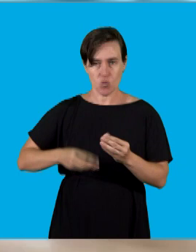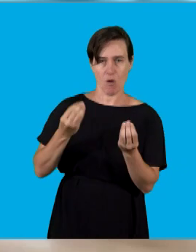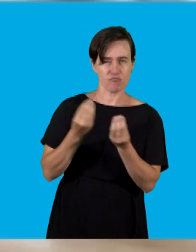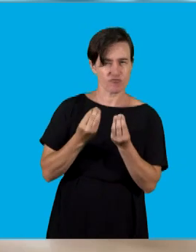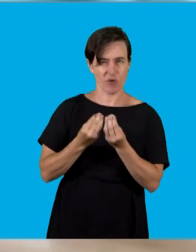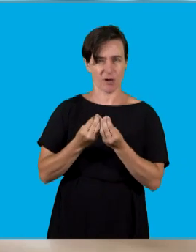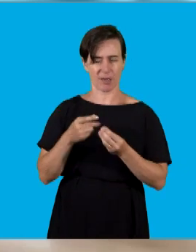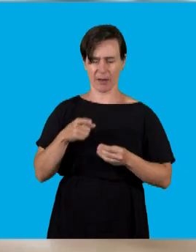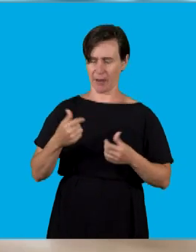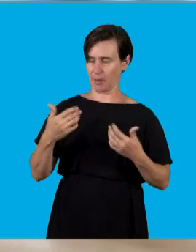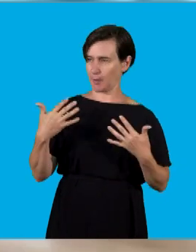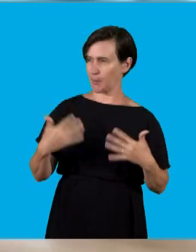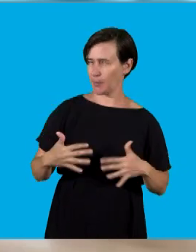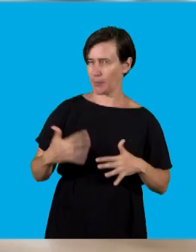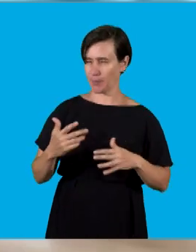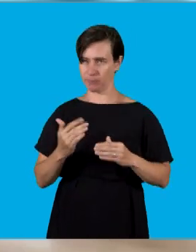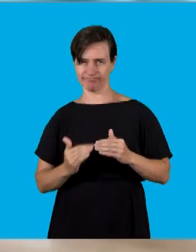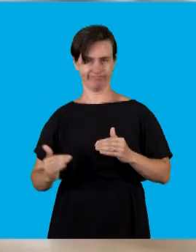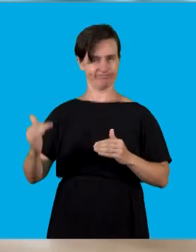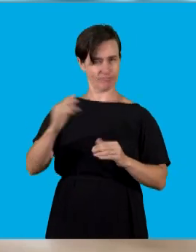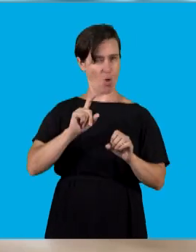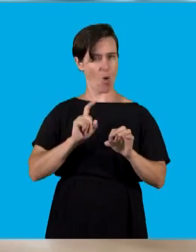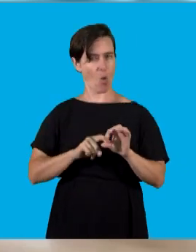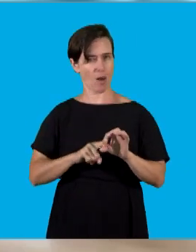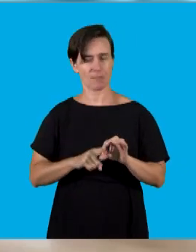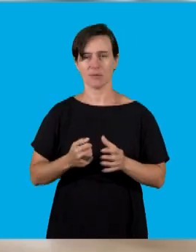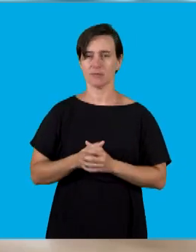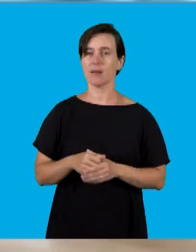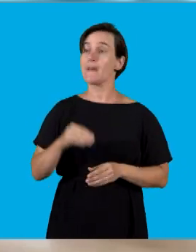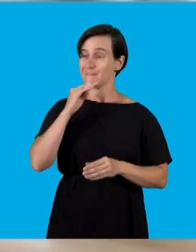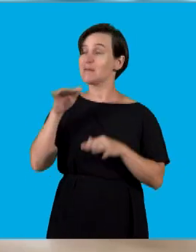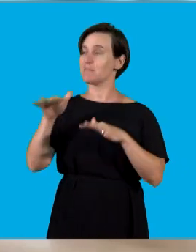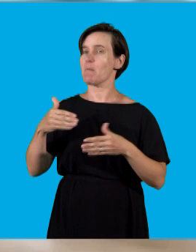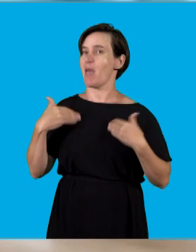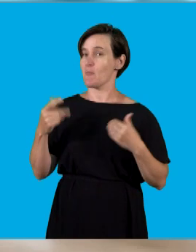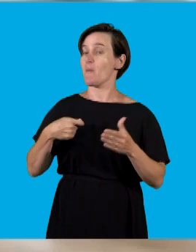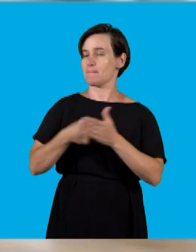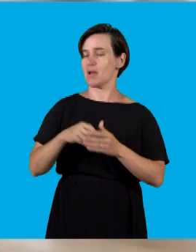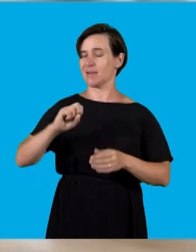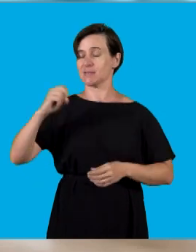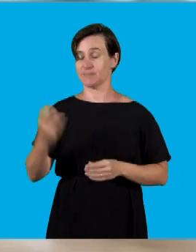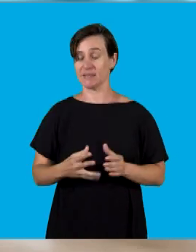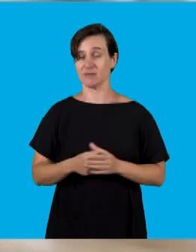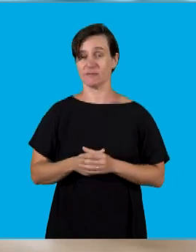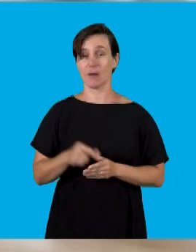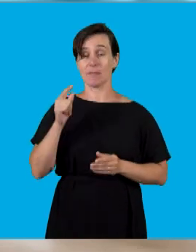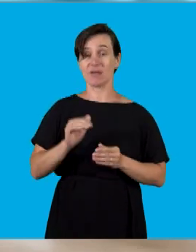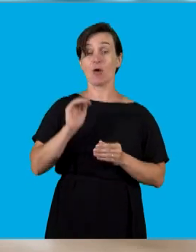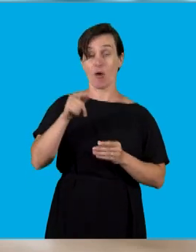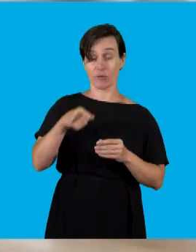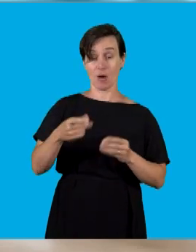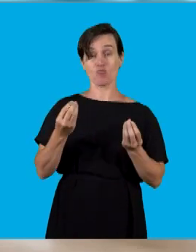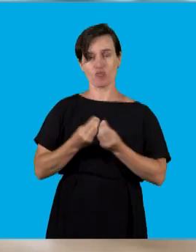invention and it's very prestigious, people are going to buy it at that price. But once this product